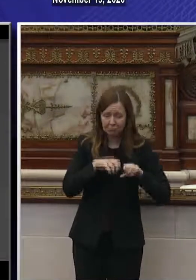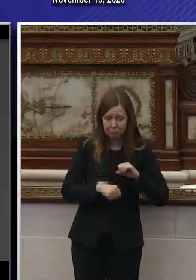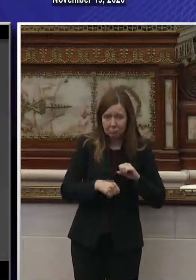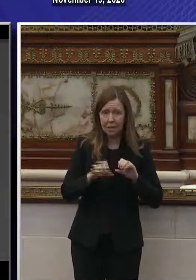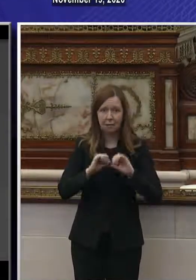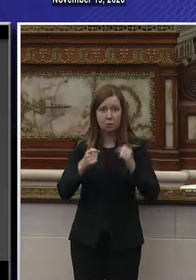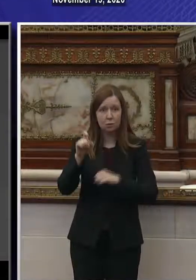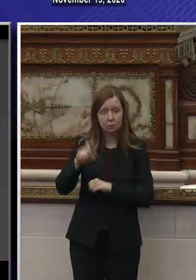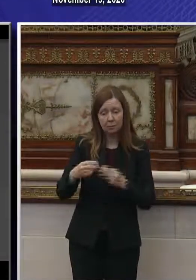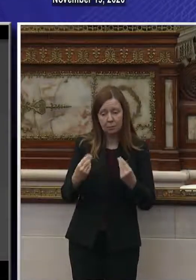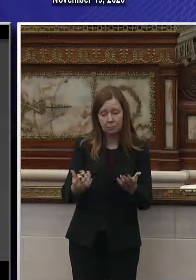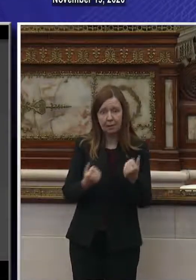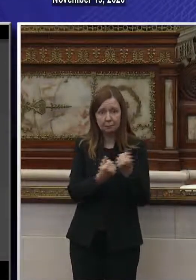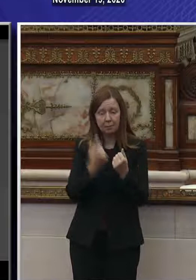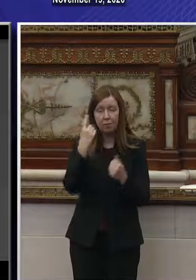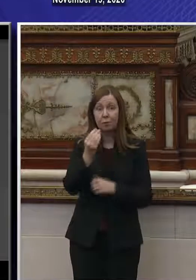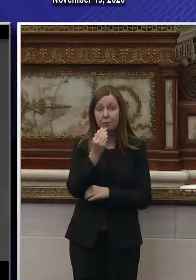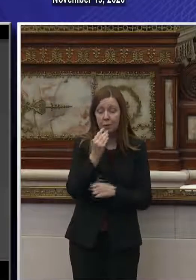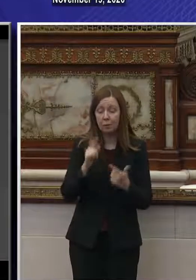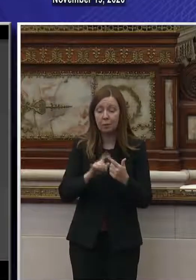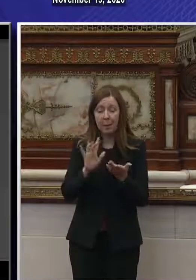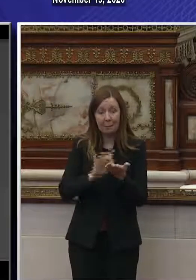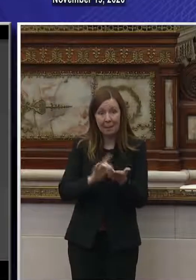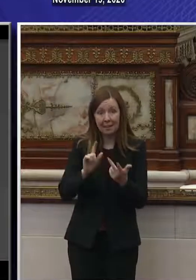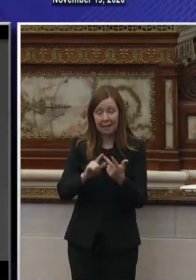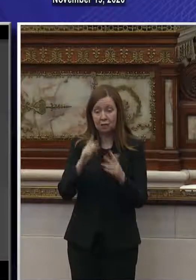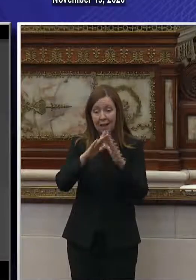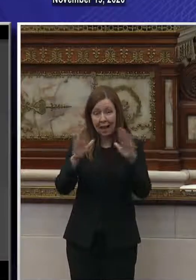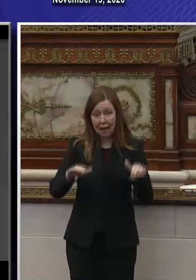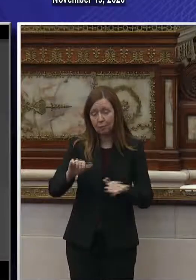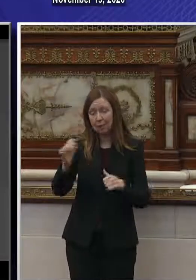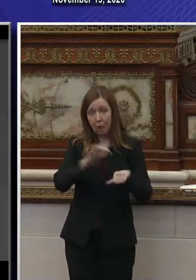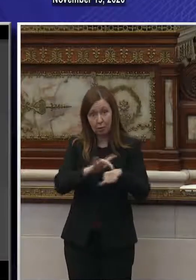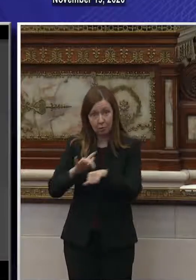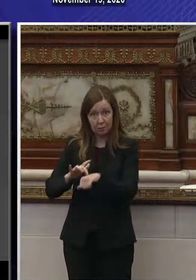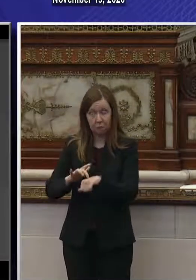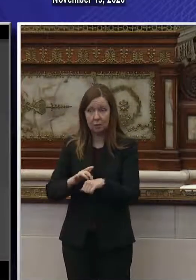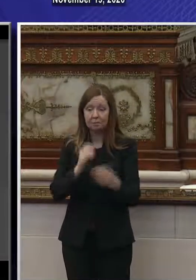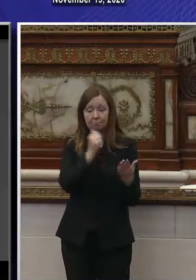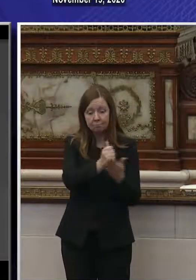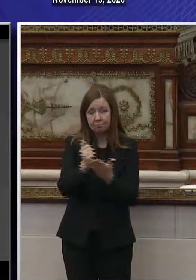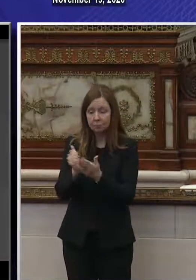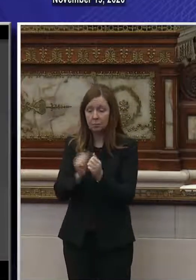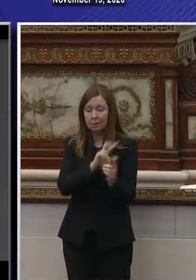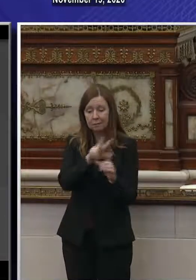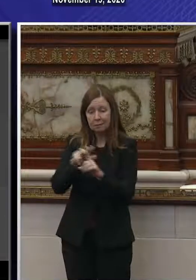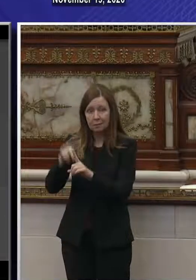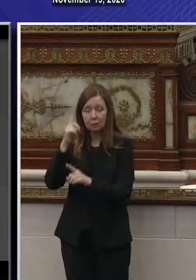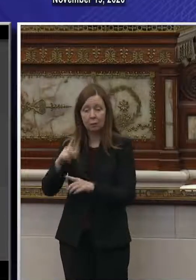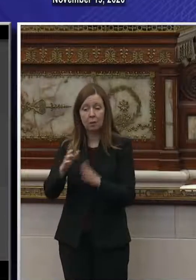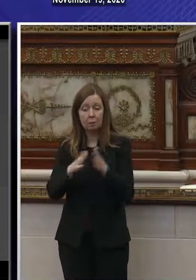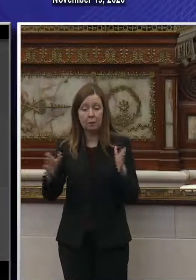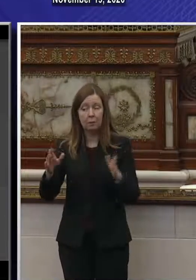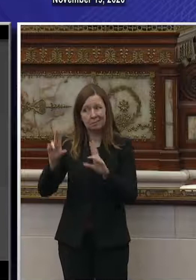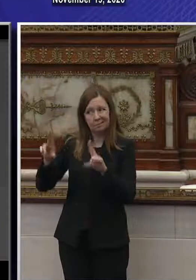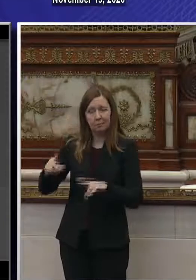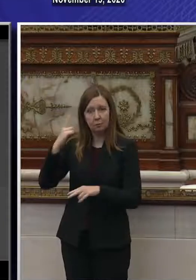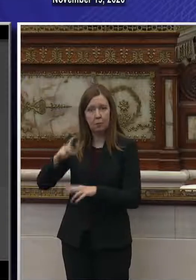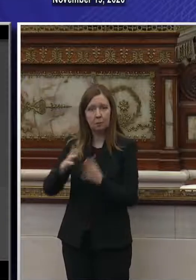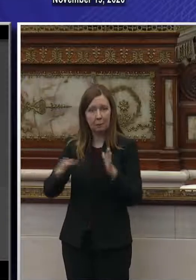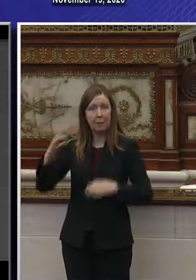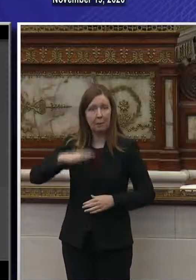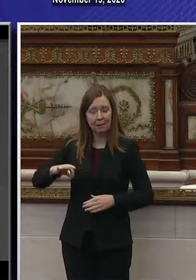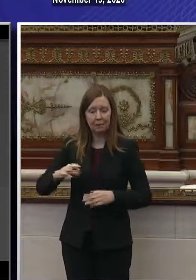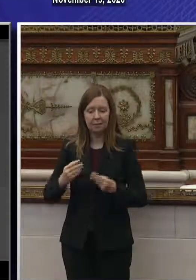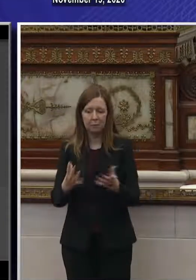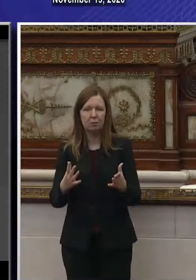provides supported navigation to food, medication, housing, and other resources, assists in the application for public benefits, and provides psychosocial